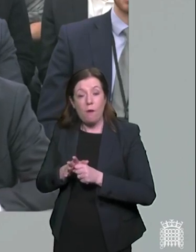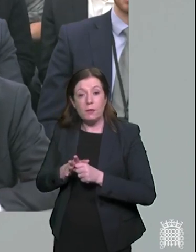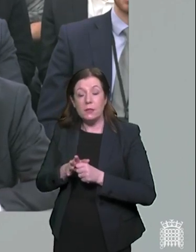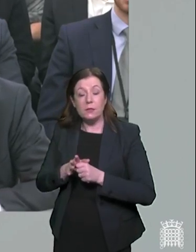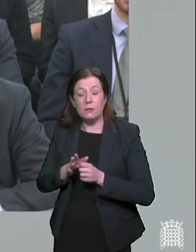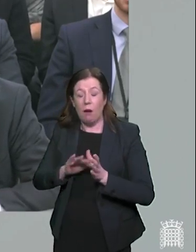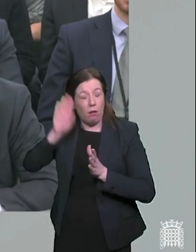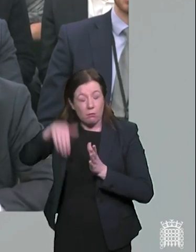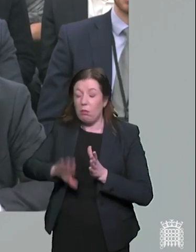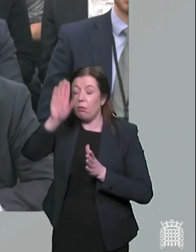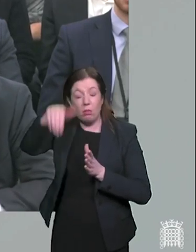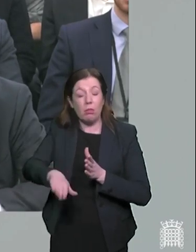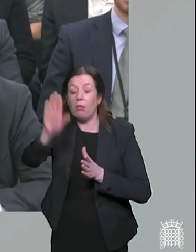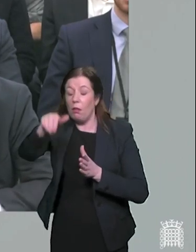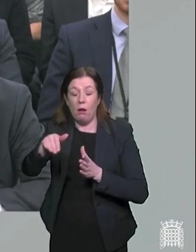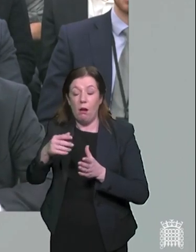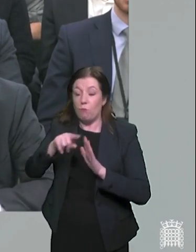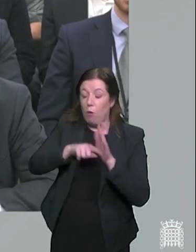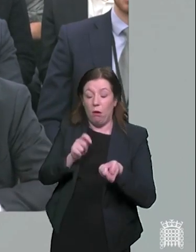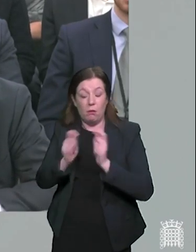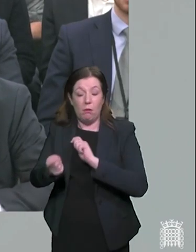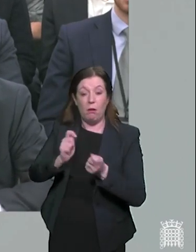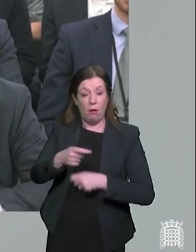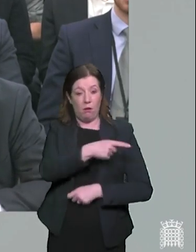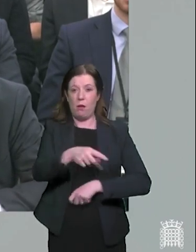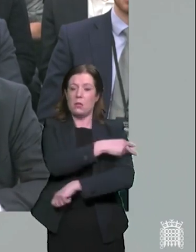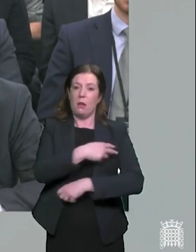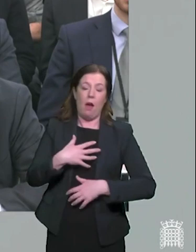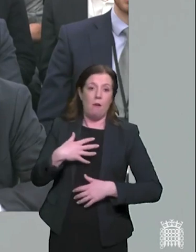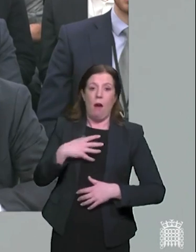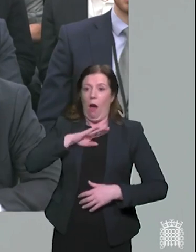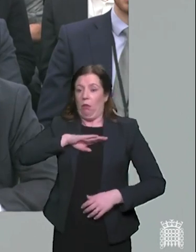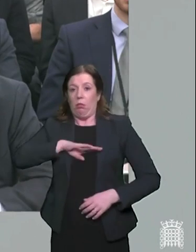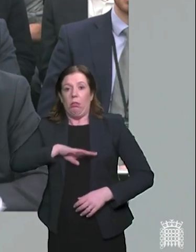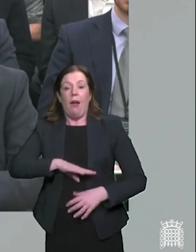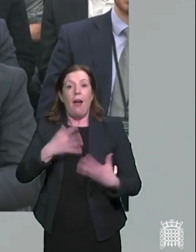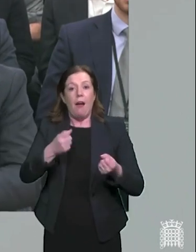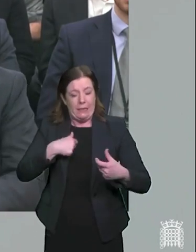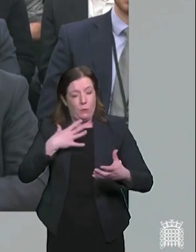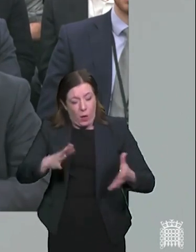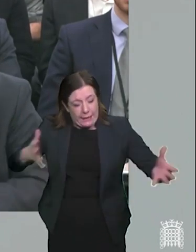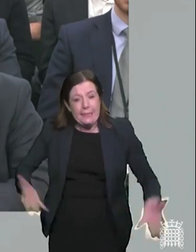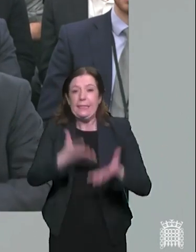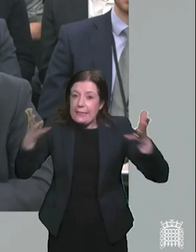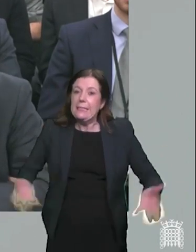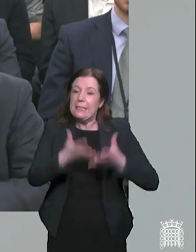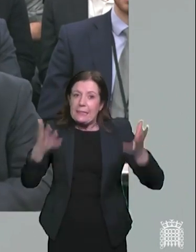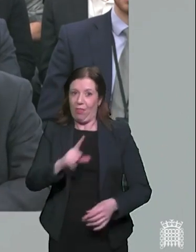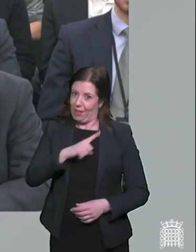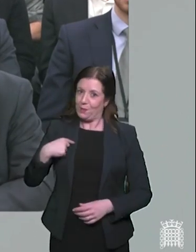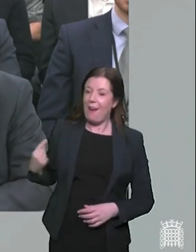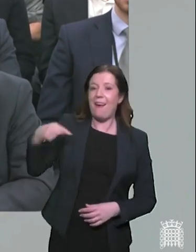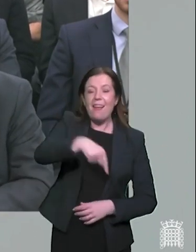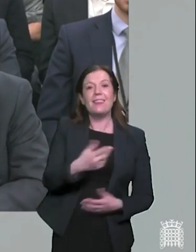to have no end, and when people's morale did, I'm afraid, begin to sink. But never mind what